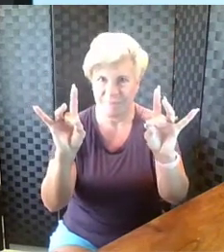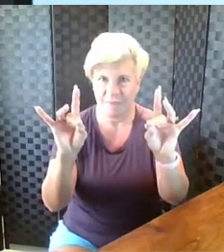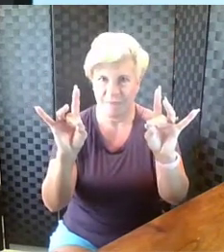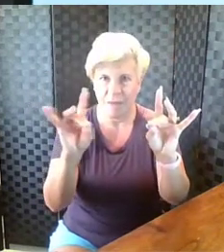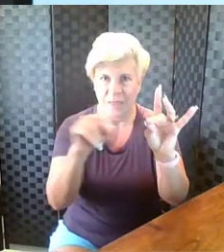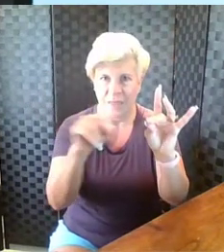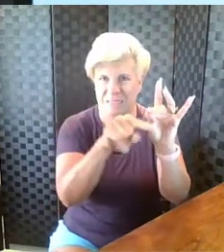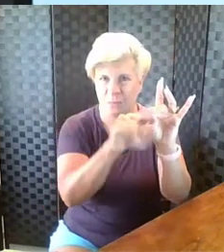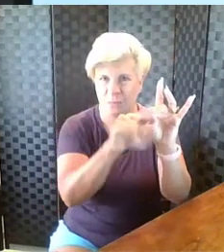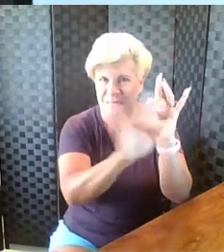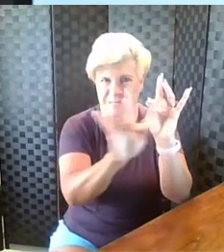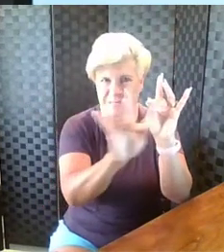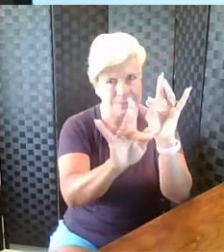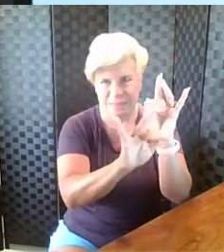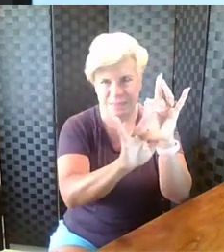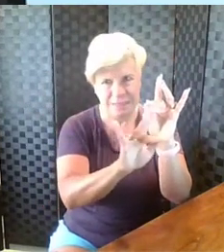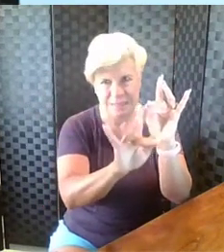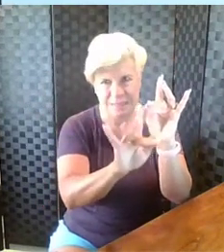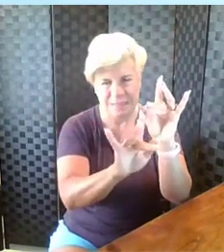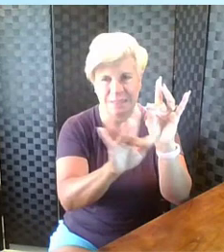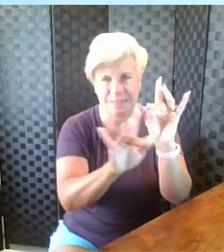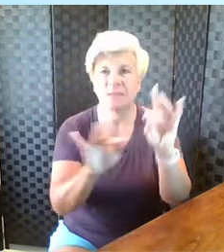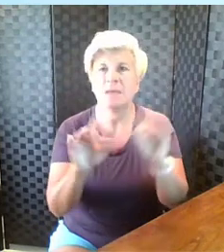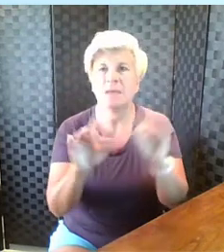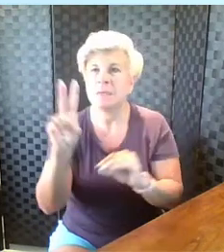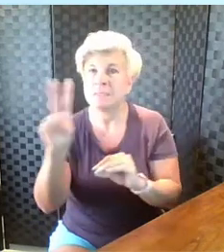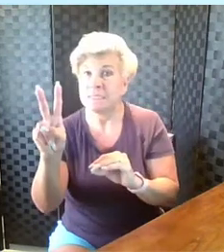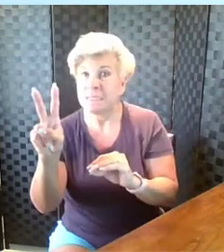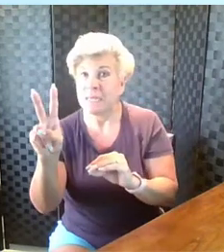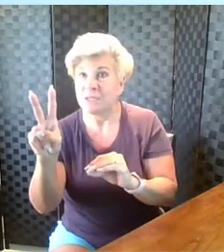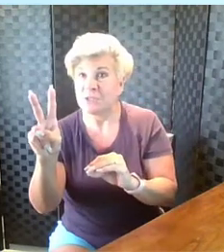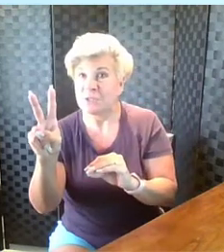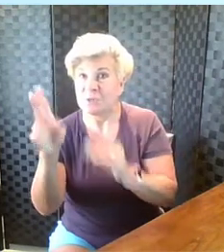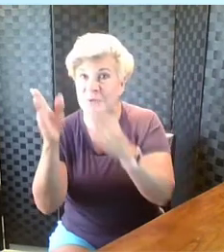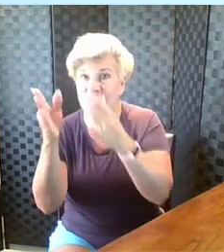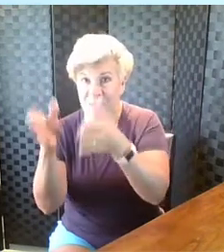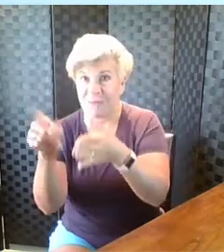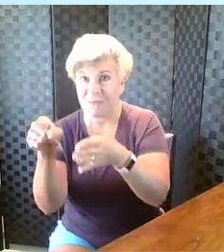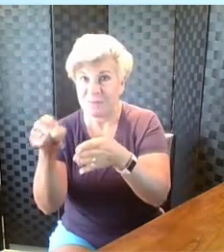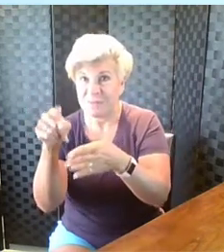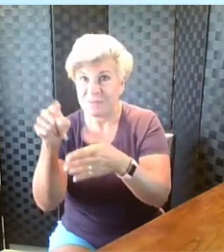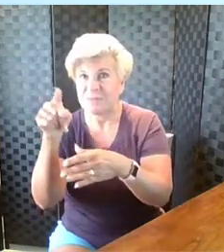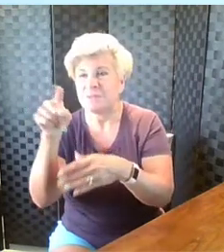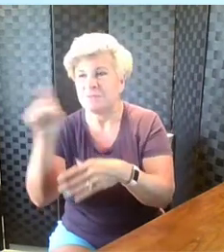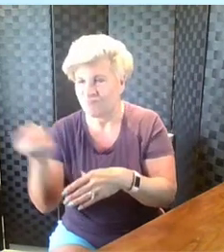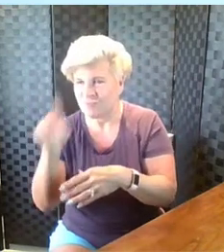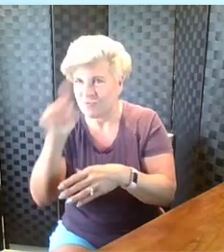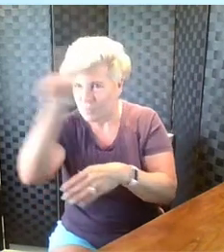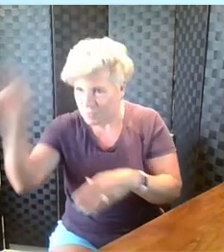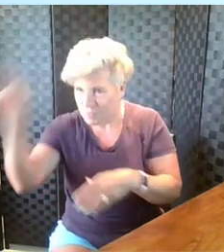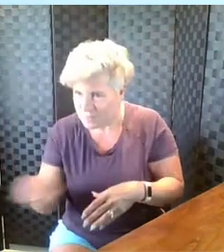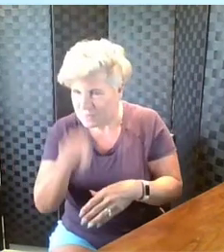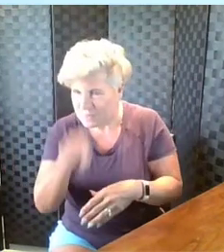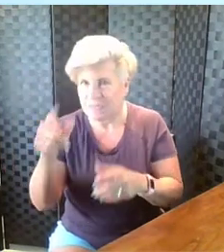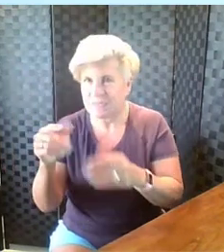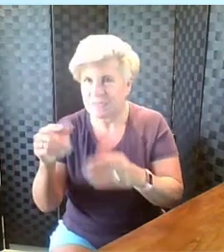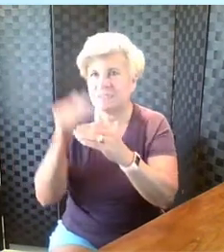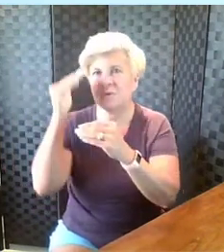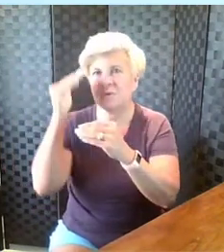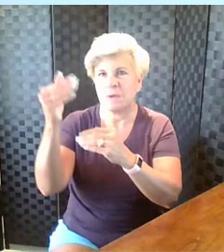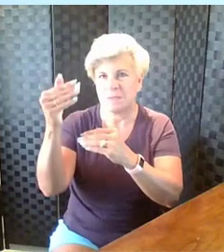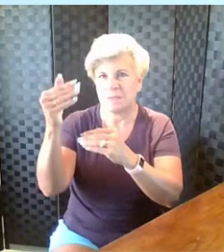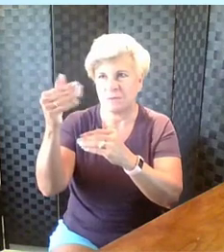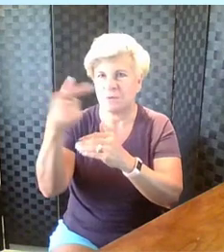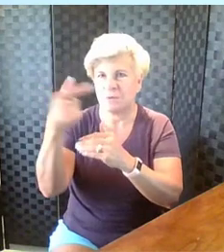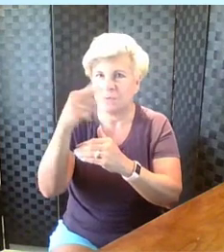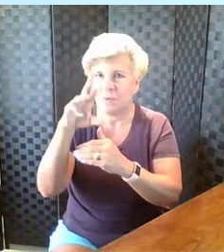8. This tin frame has 2 empty spaces, whereas this one still has 2 dots, so this is our greater group.